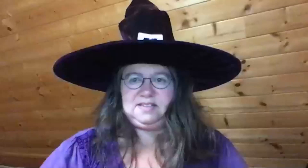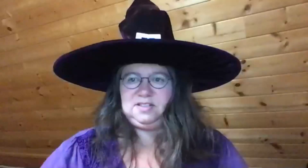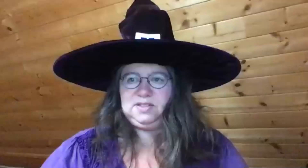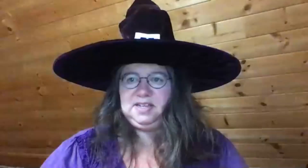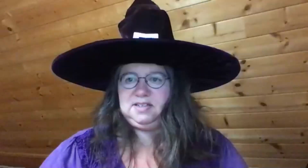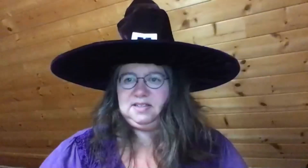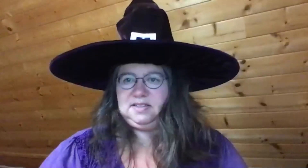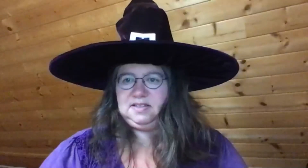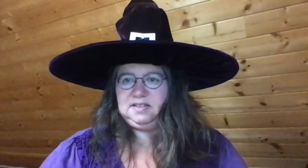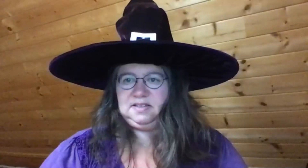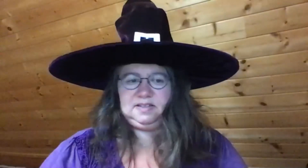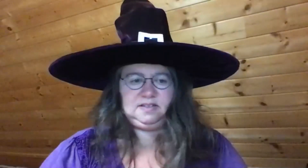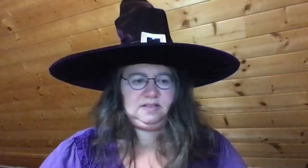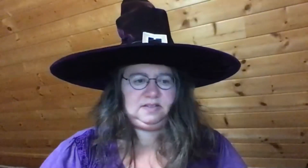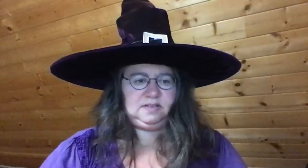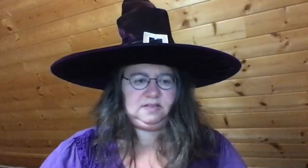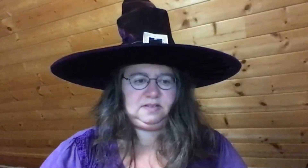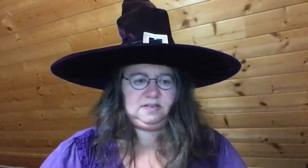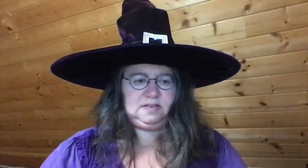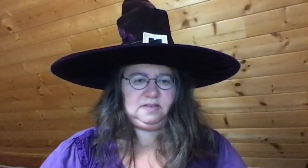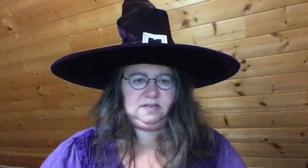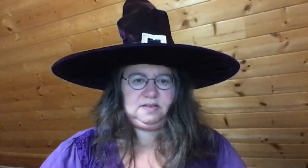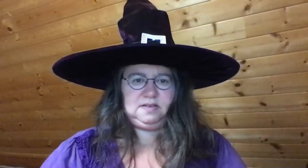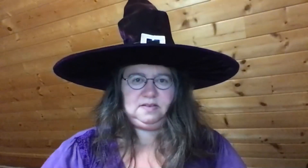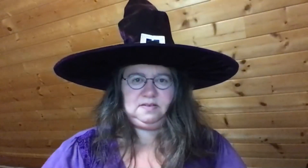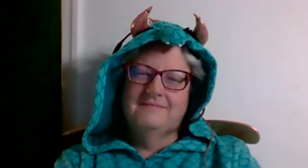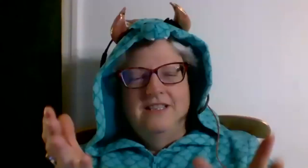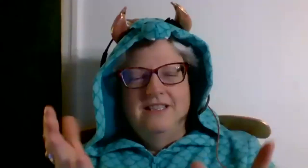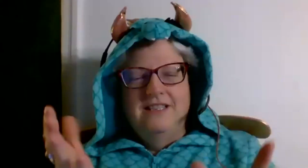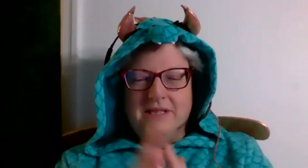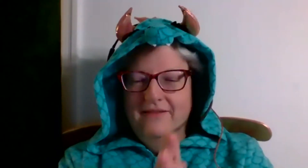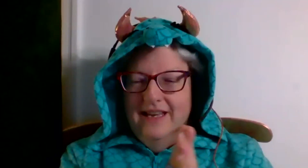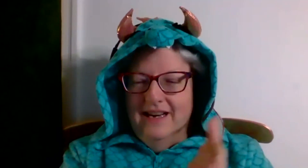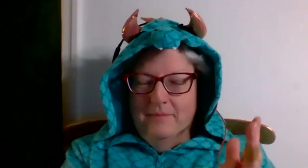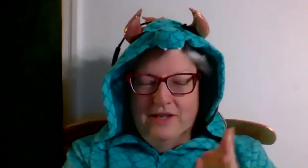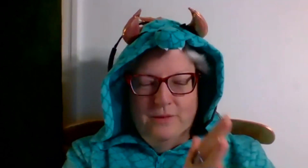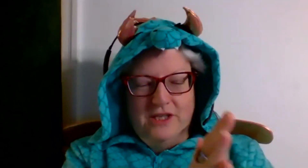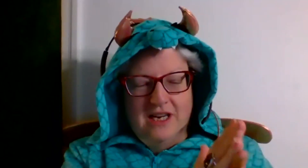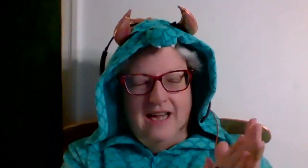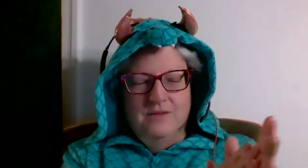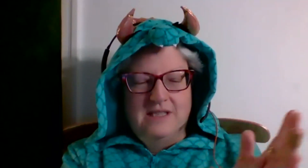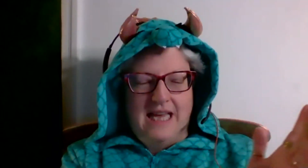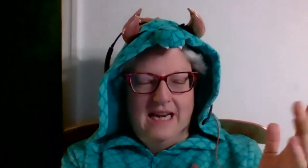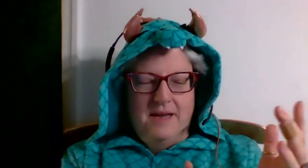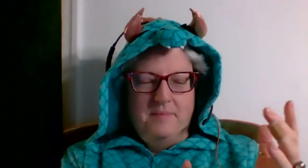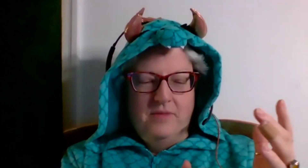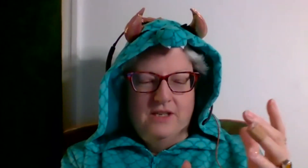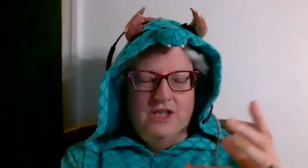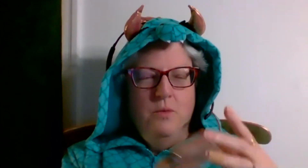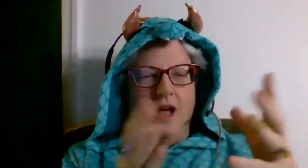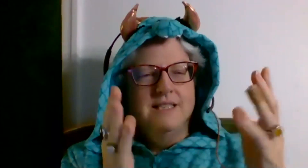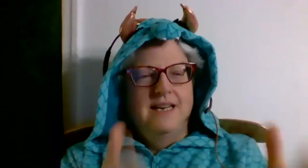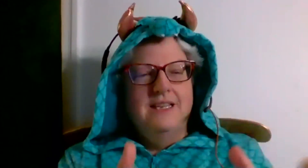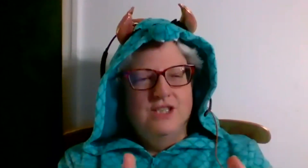All right, Susie. I I got so much the same stuff that Shift Witch got, was that